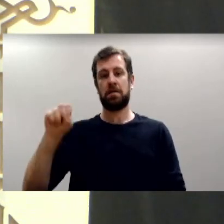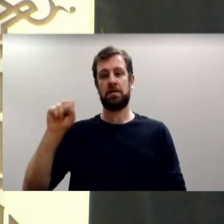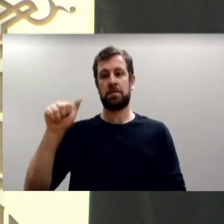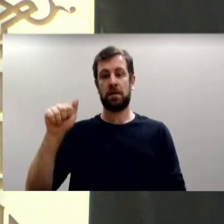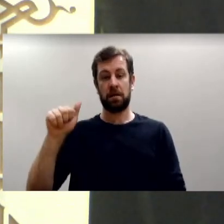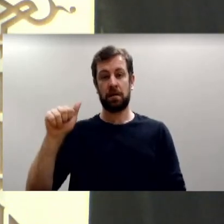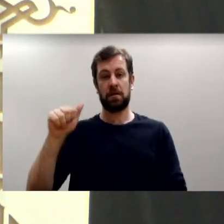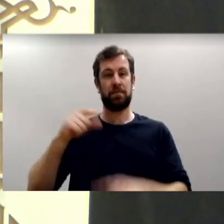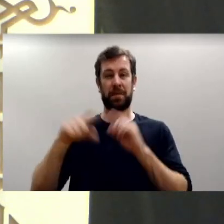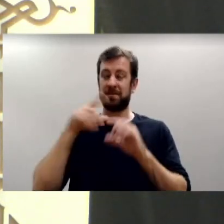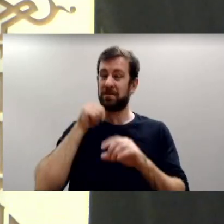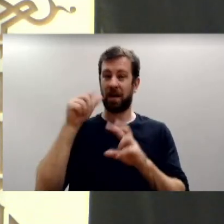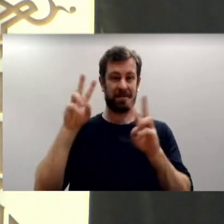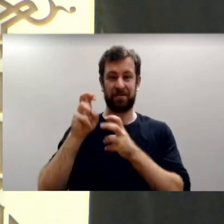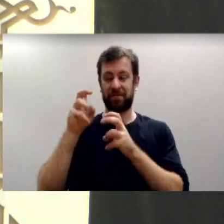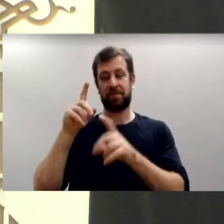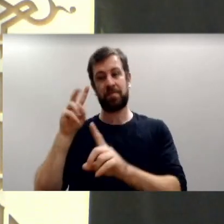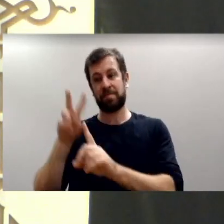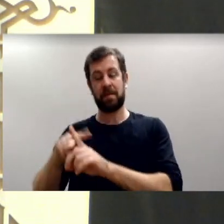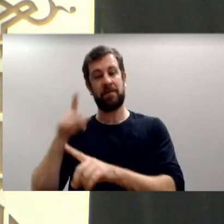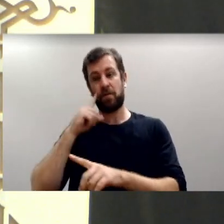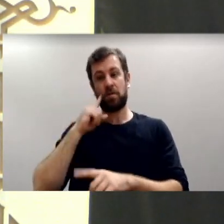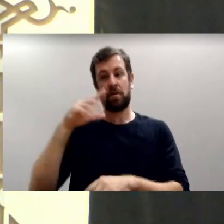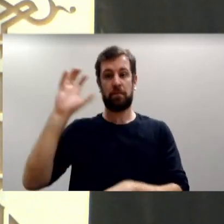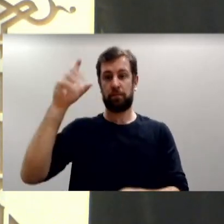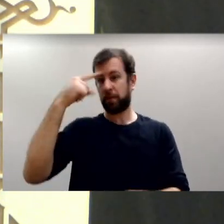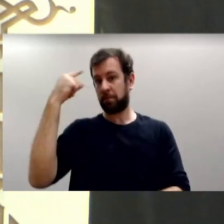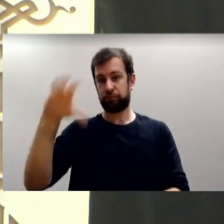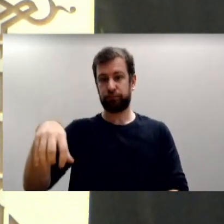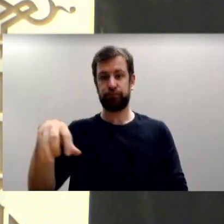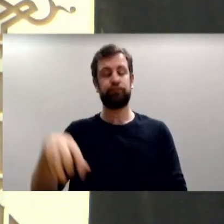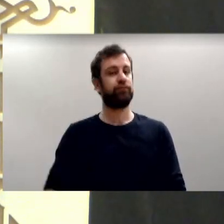but not in the context of Qibla.